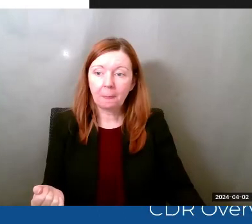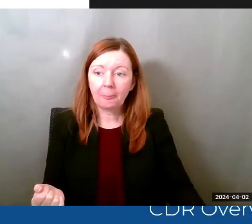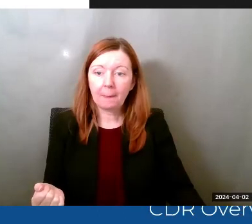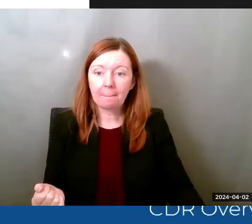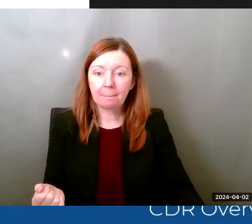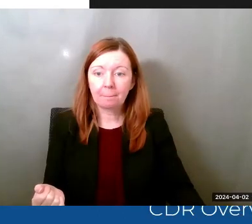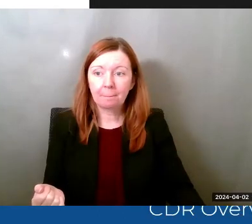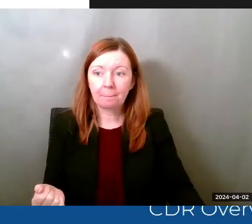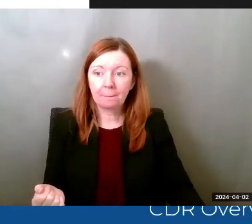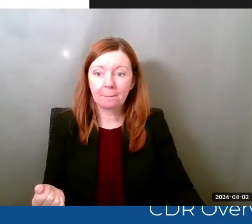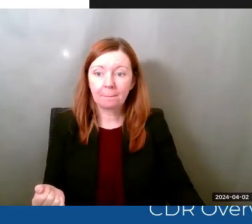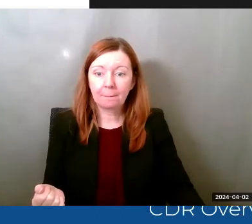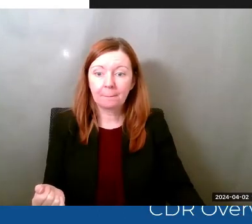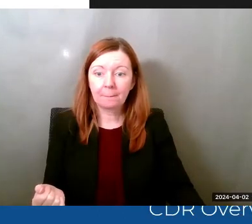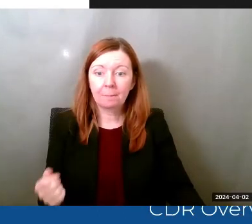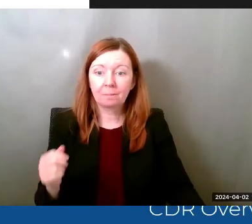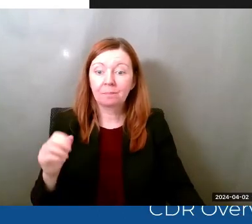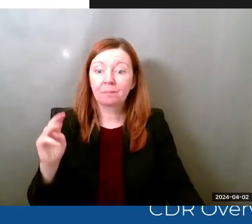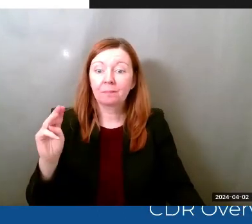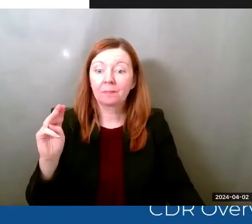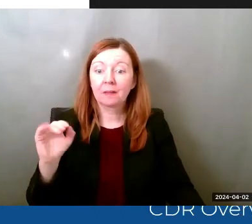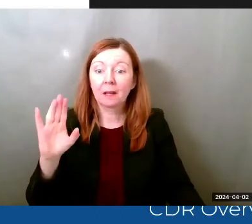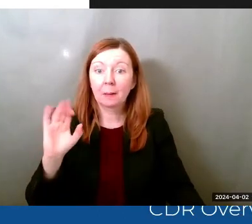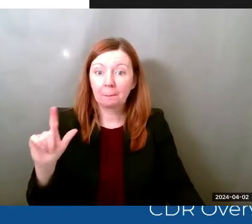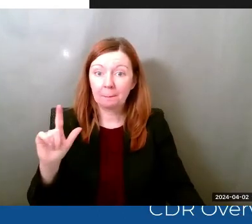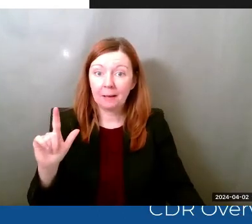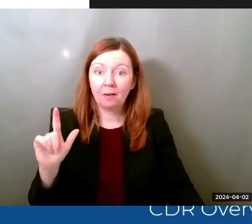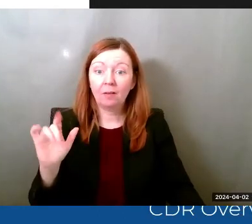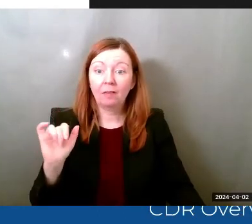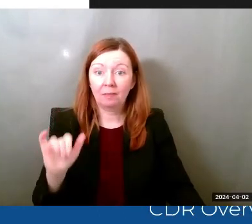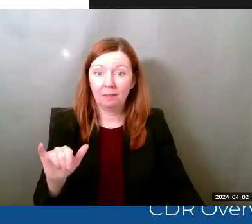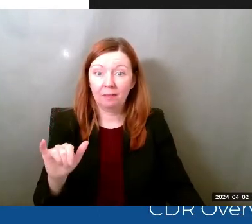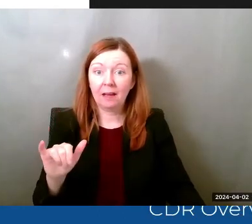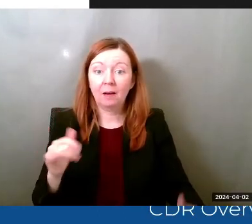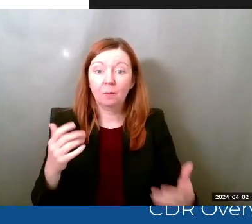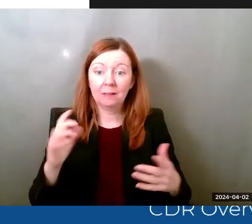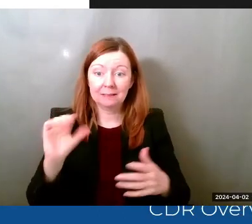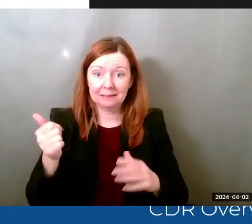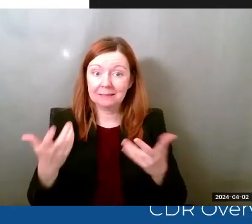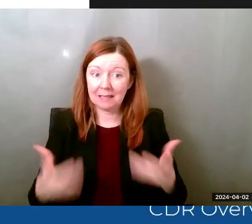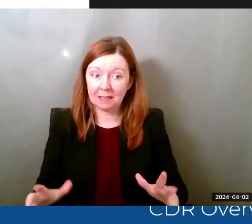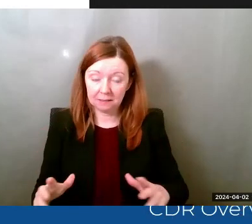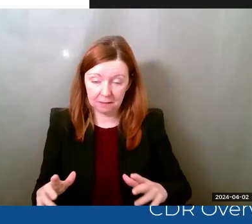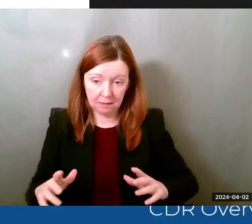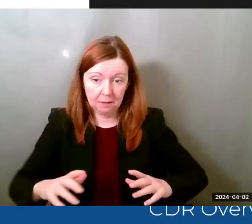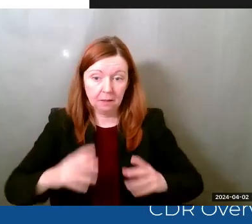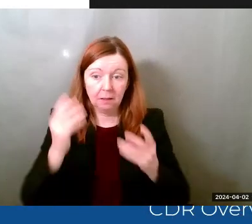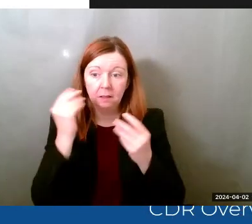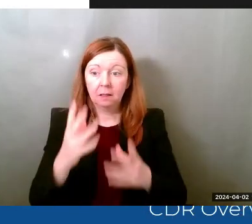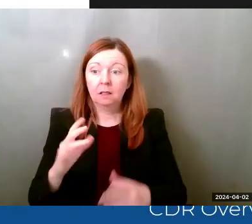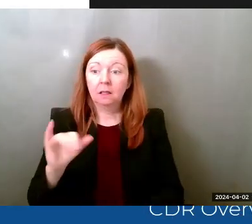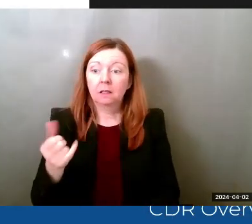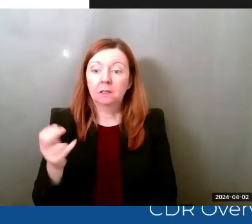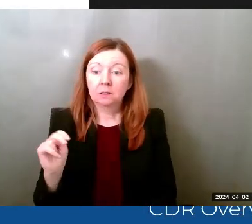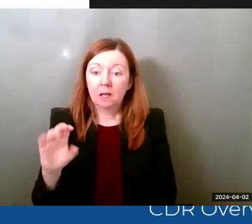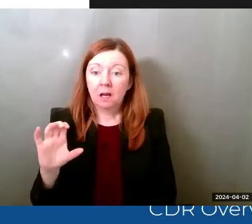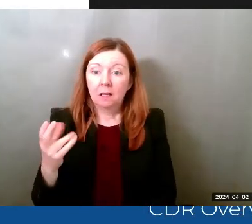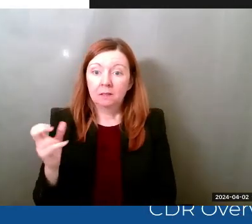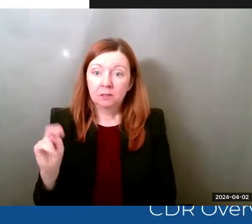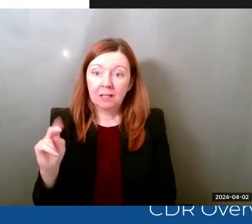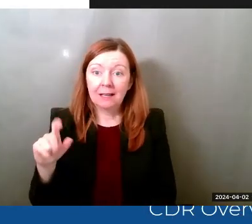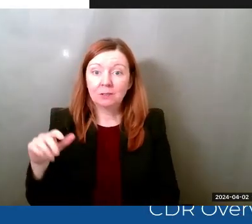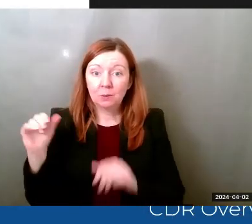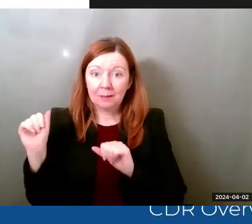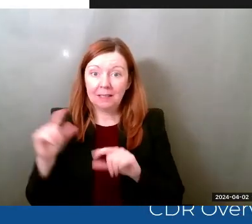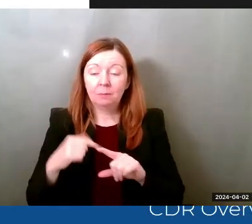left? Michael, that was it. Excuse me. That Okay. was it for these 10. I do want to note that John Chin has to